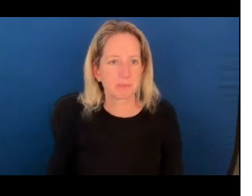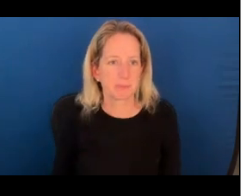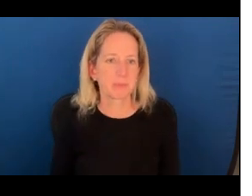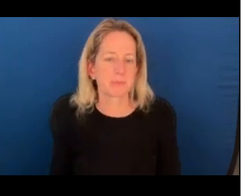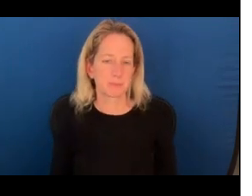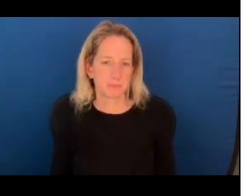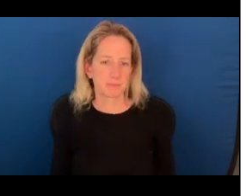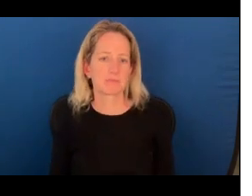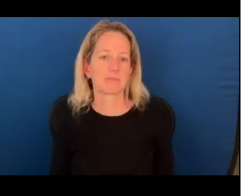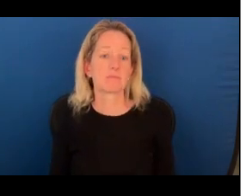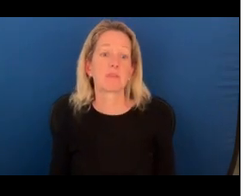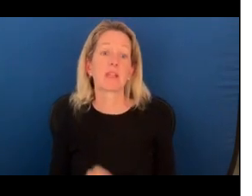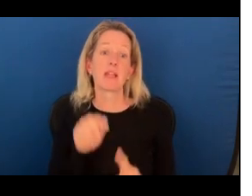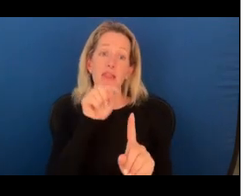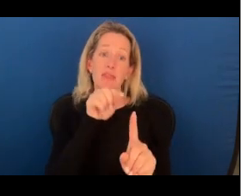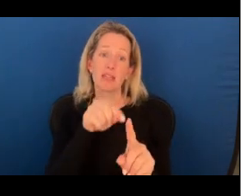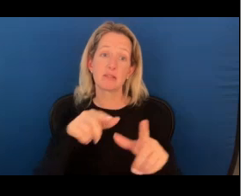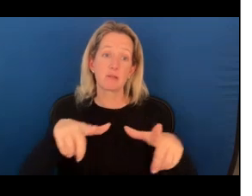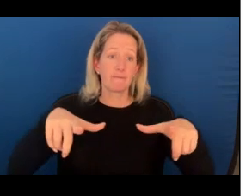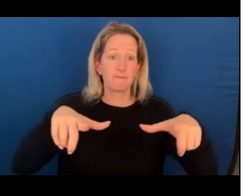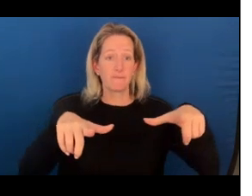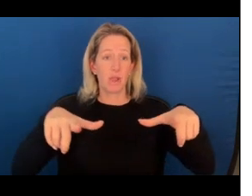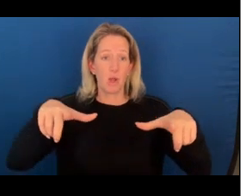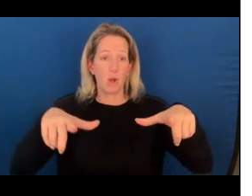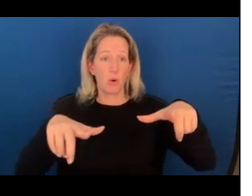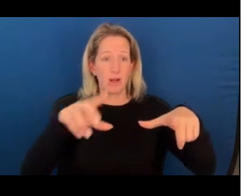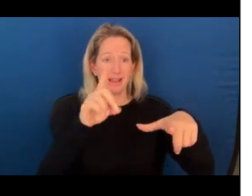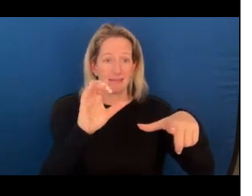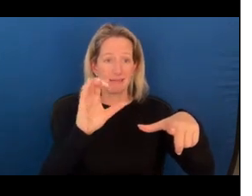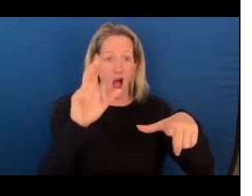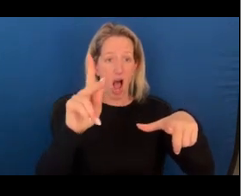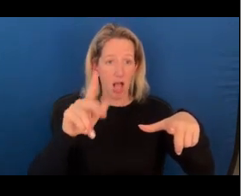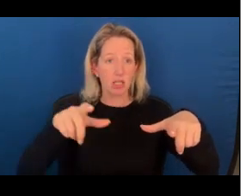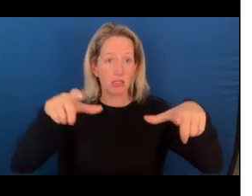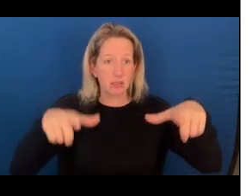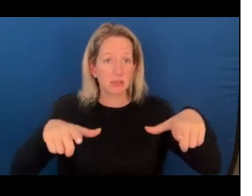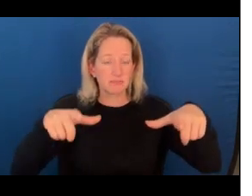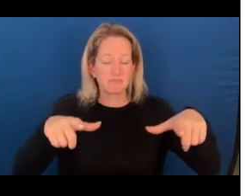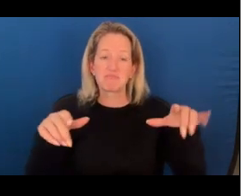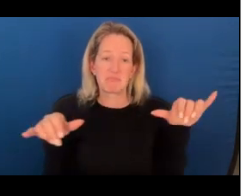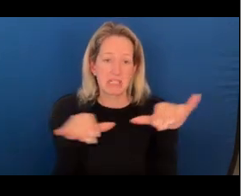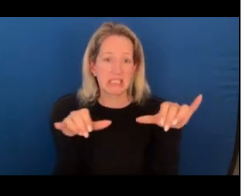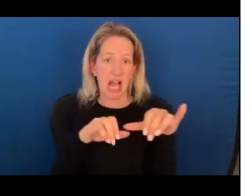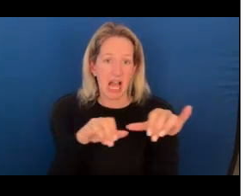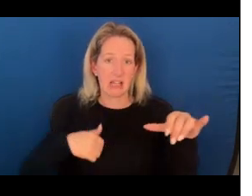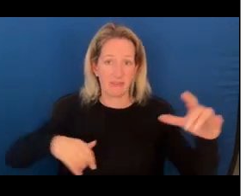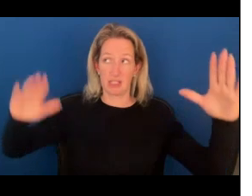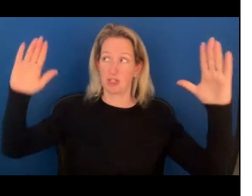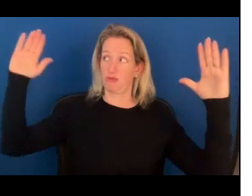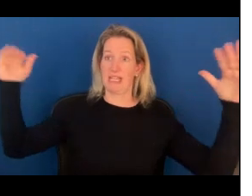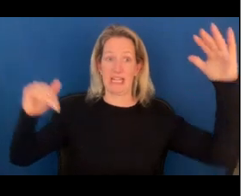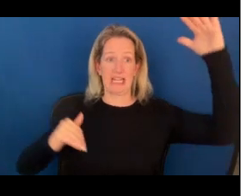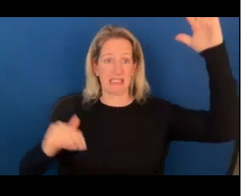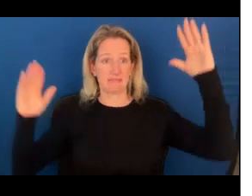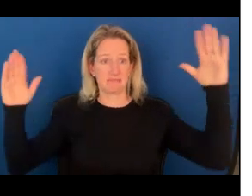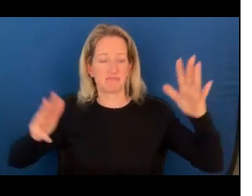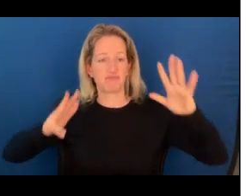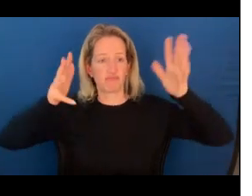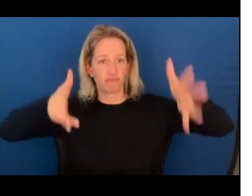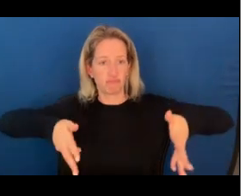This was a floating dock. It was about the size of the screen, and it was sitting there for a couple of